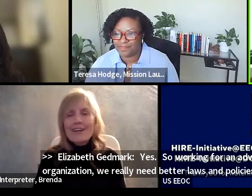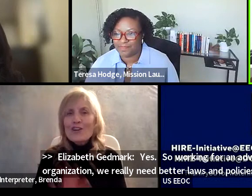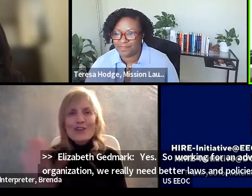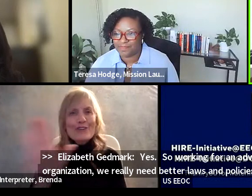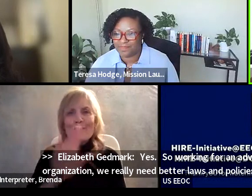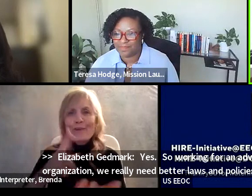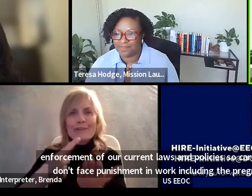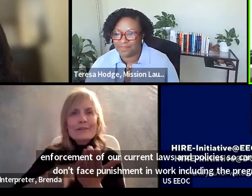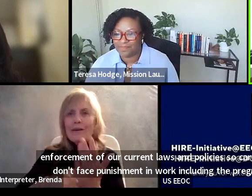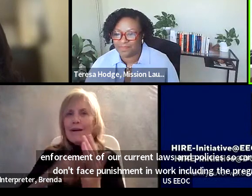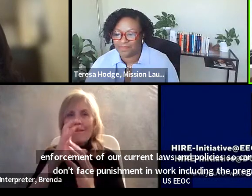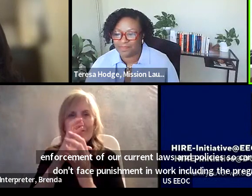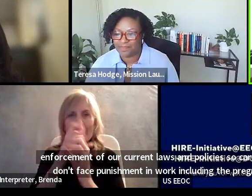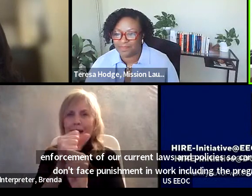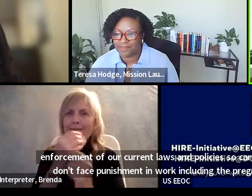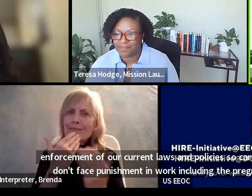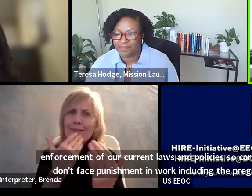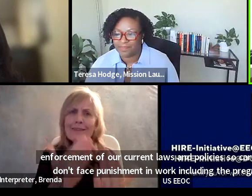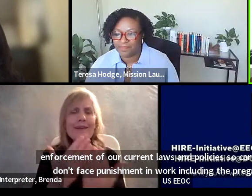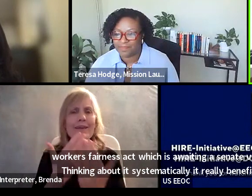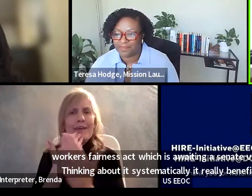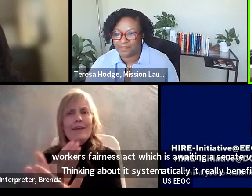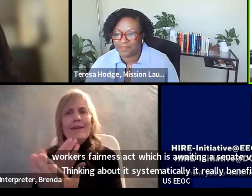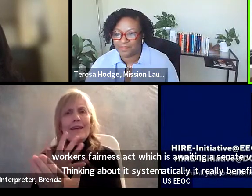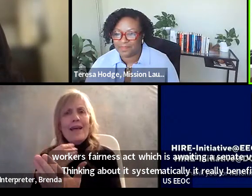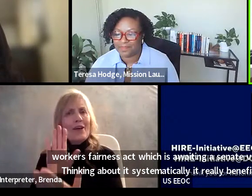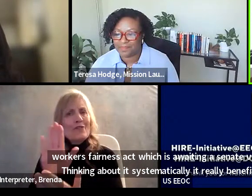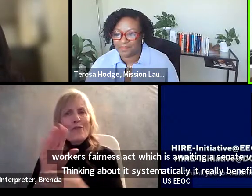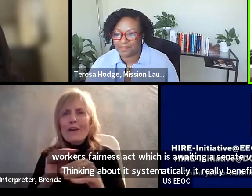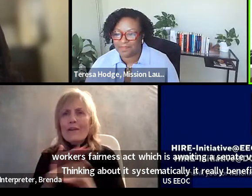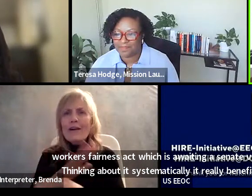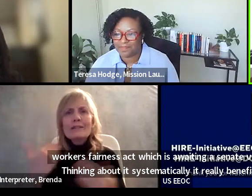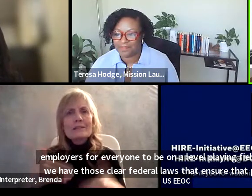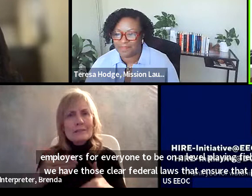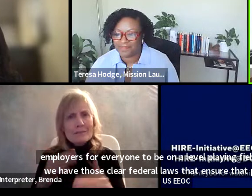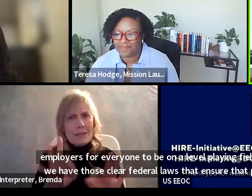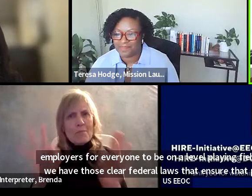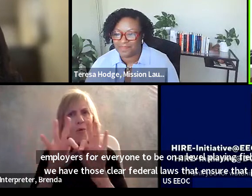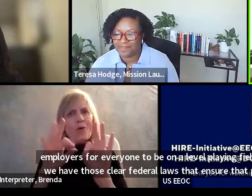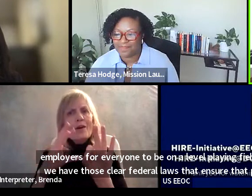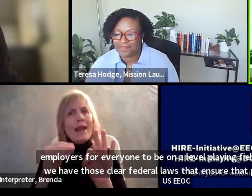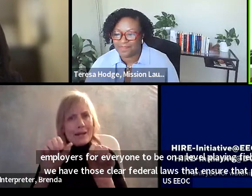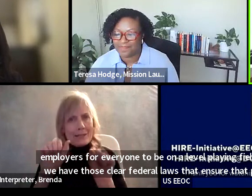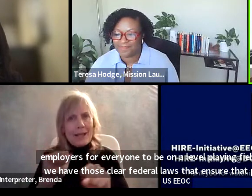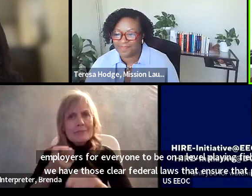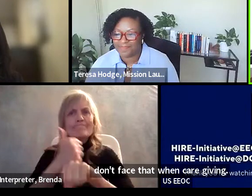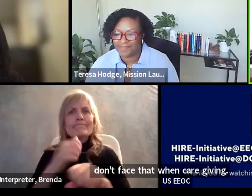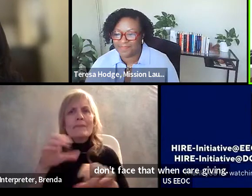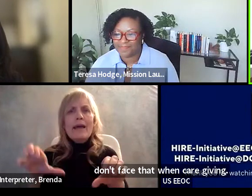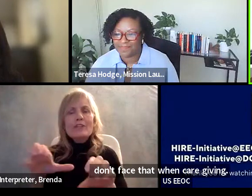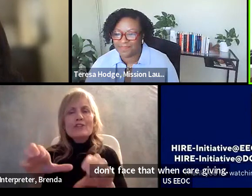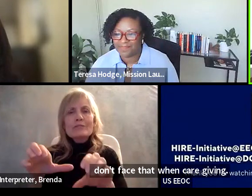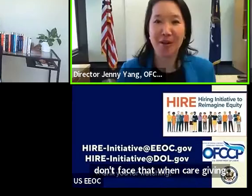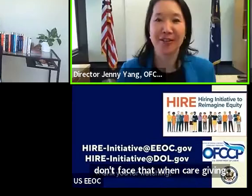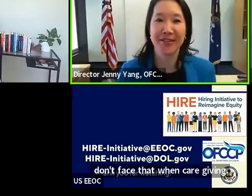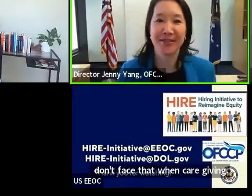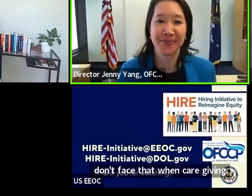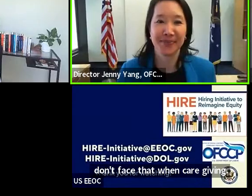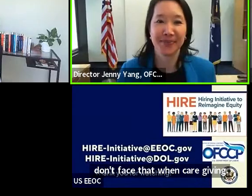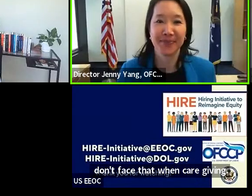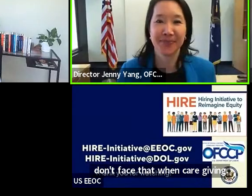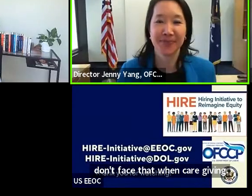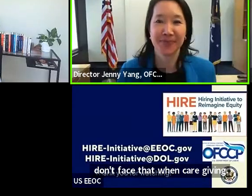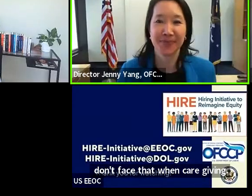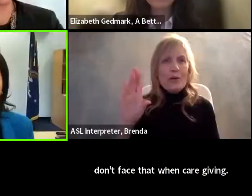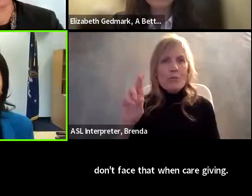today and really such important and actionable advice. I will turn it back over to Chair Burroughs to share her concluding remarks.